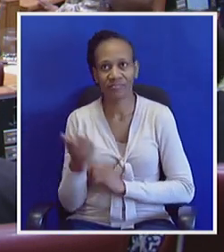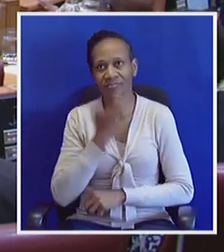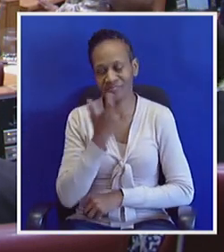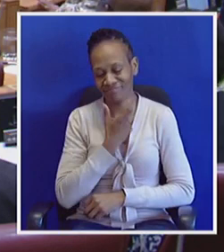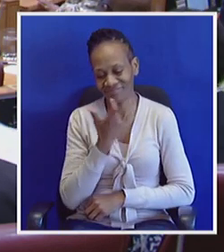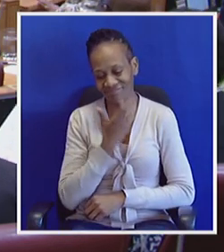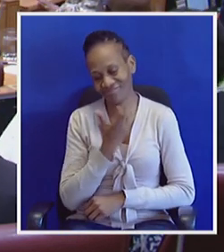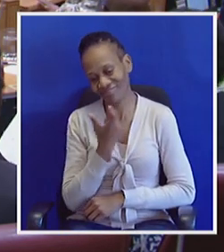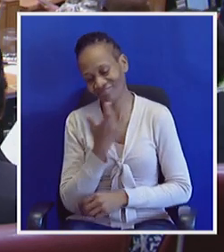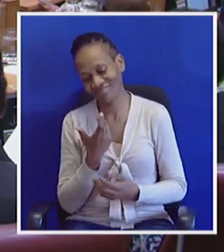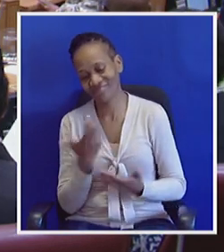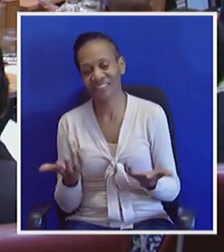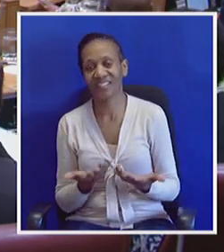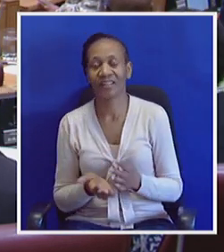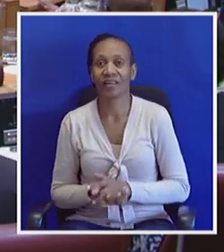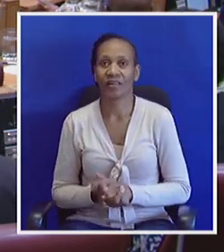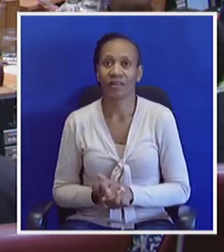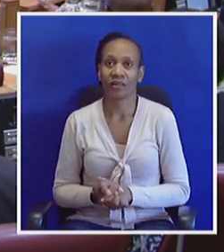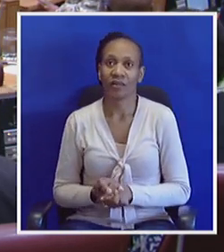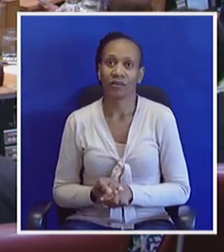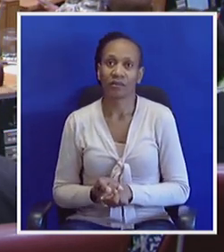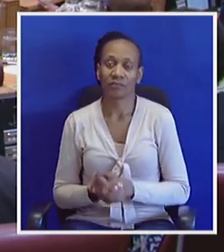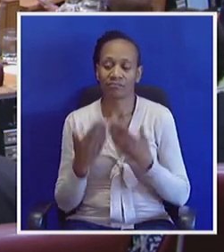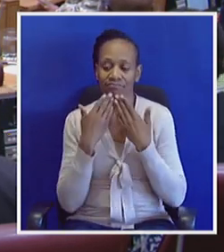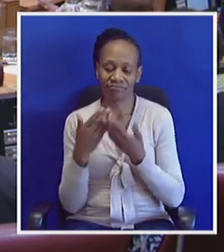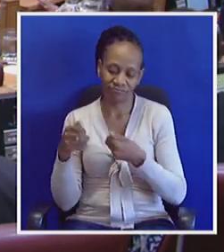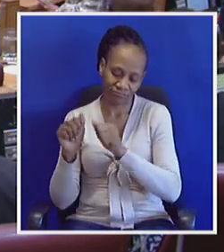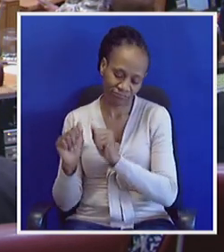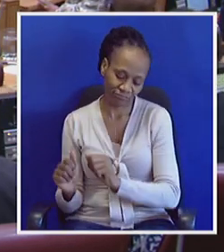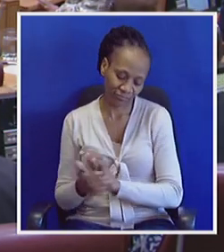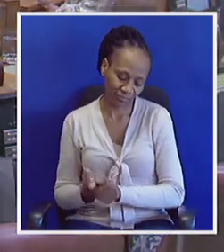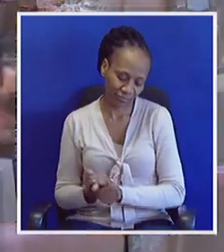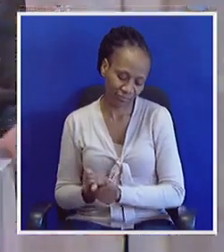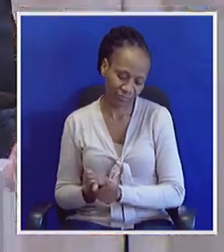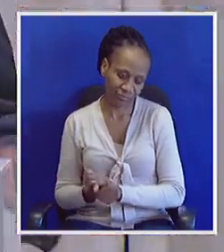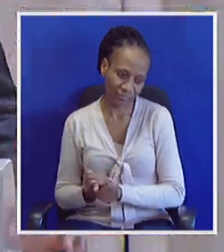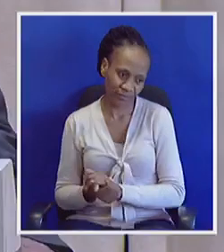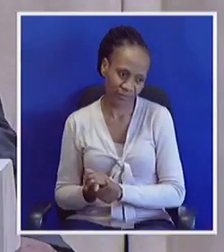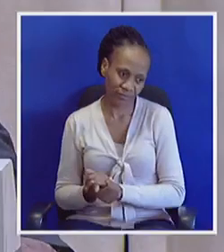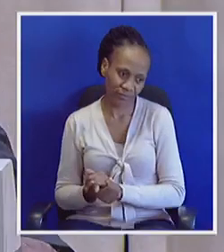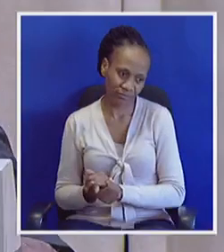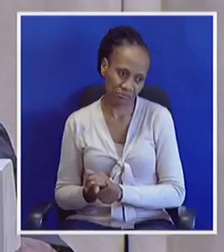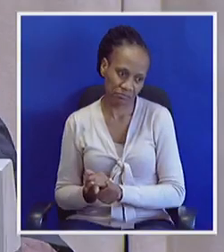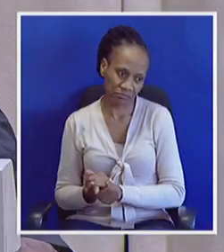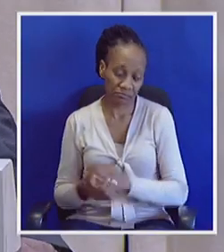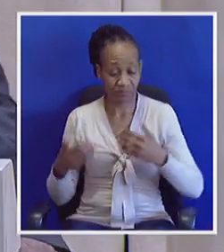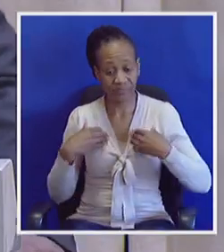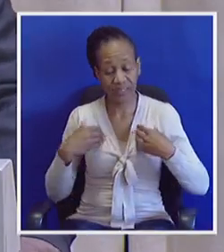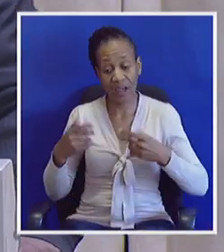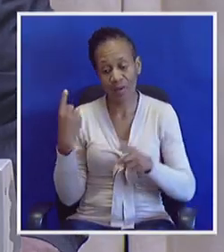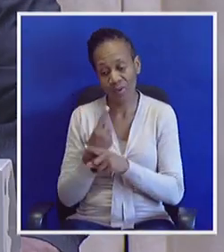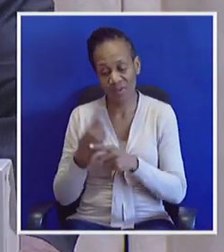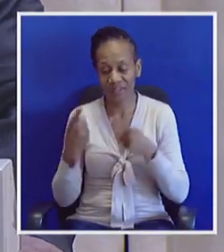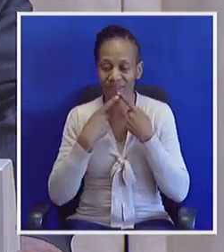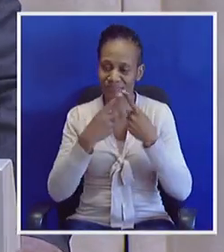It is his choice. Thank you, Madam Chair. The position I have taken publicly on